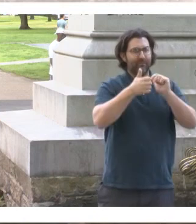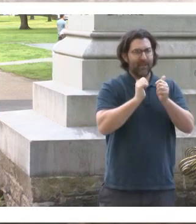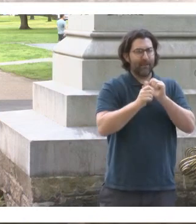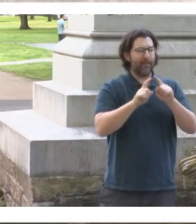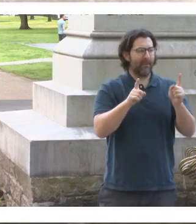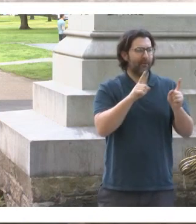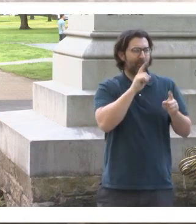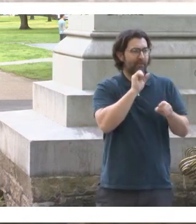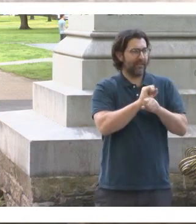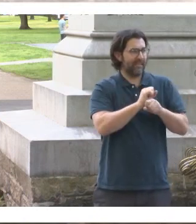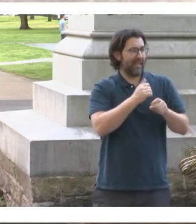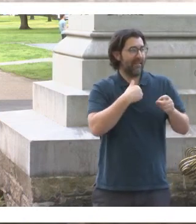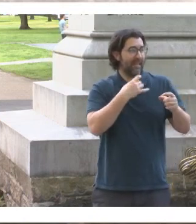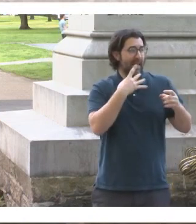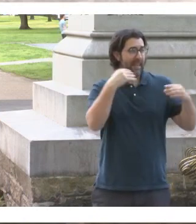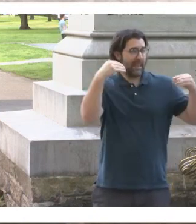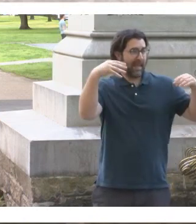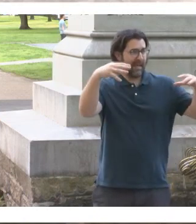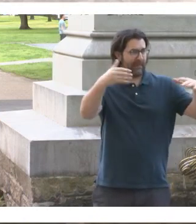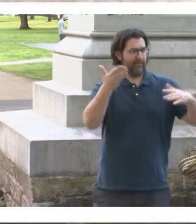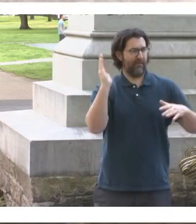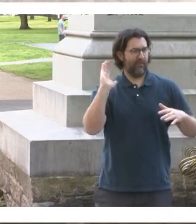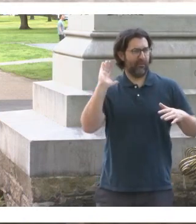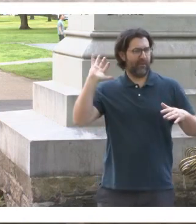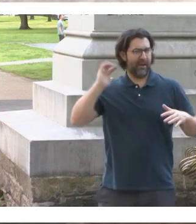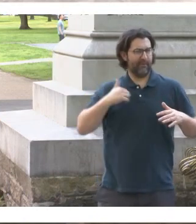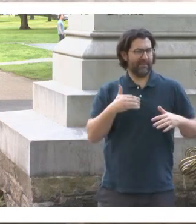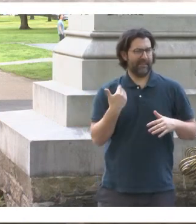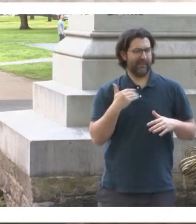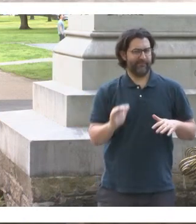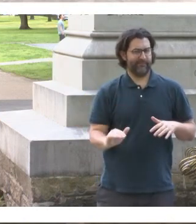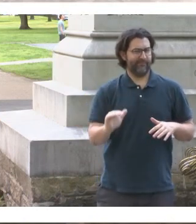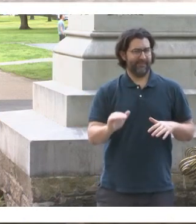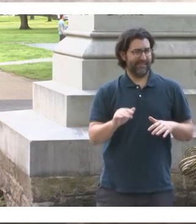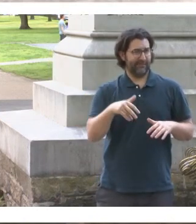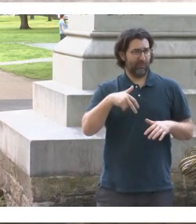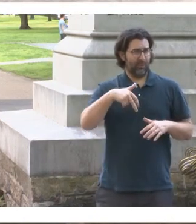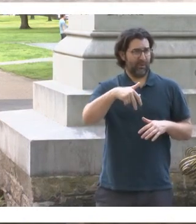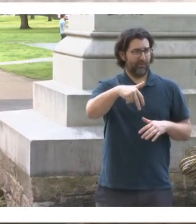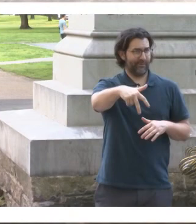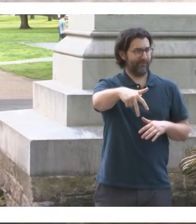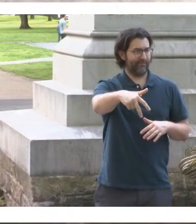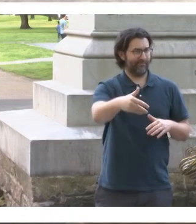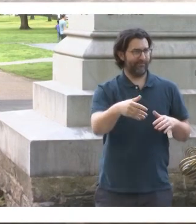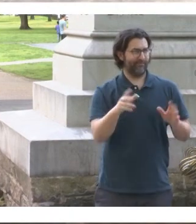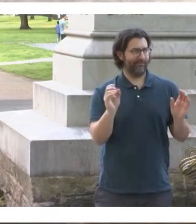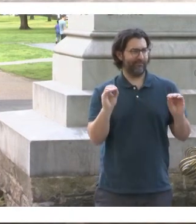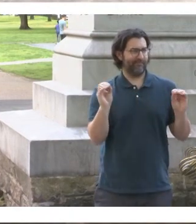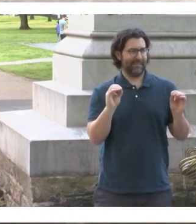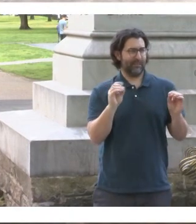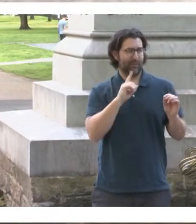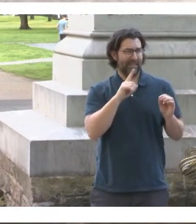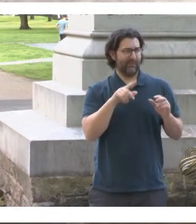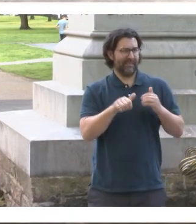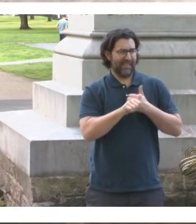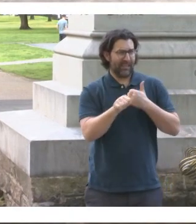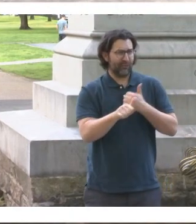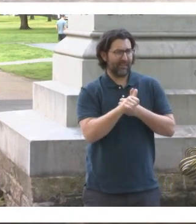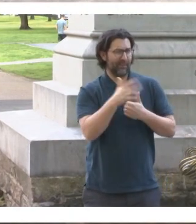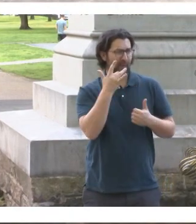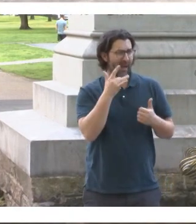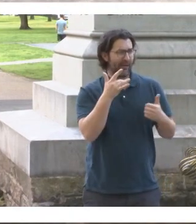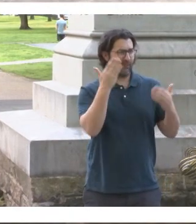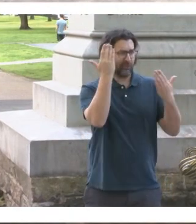just having lighting in the park, because when I was younger, walking through the park was not something you did, right? It was sketchy walking through the park because it was